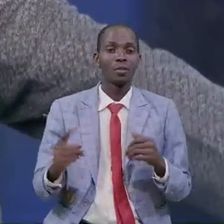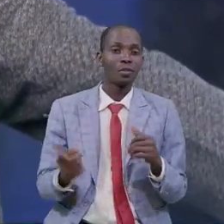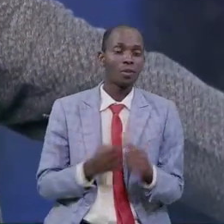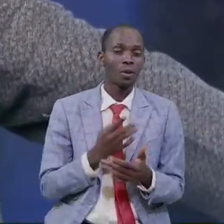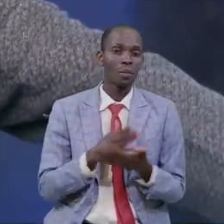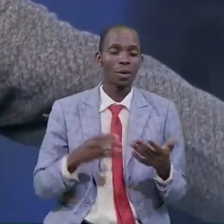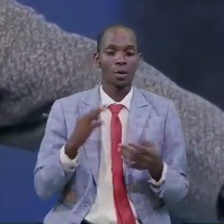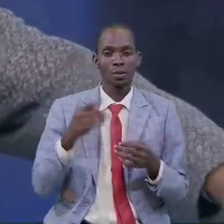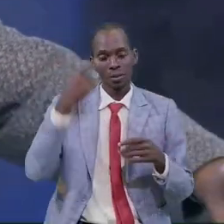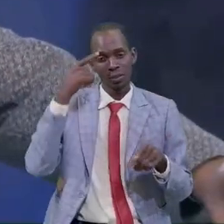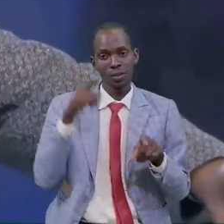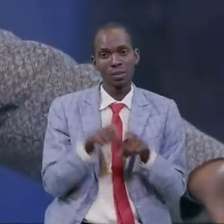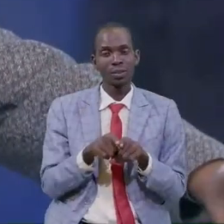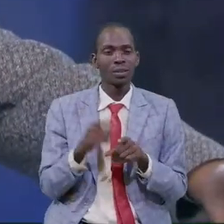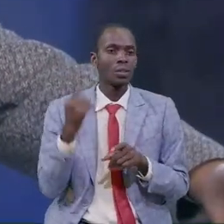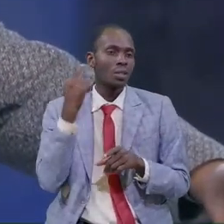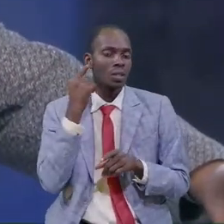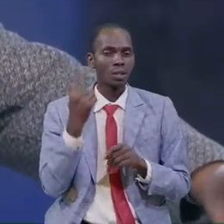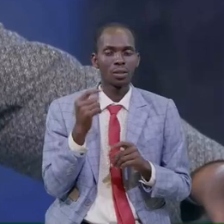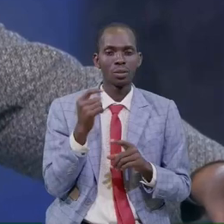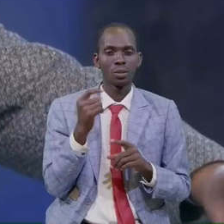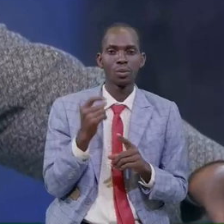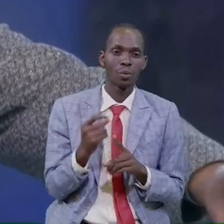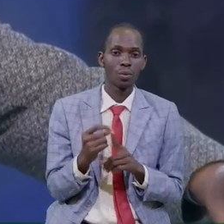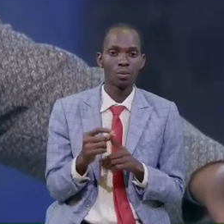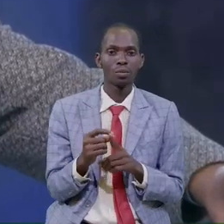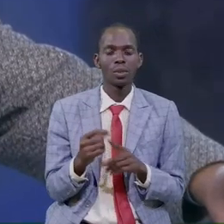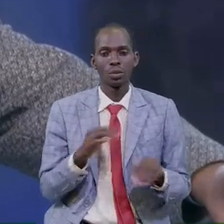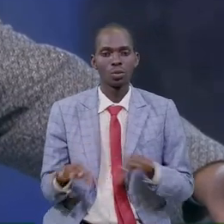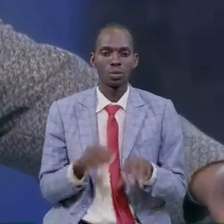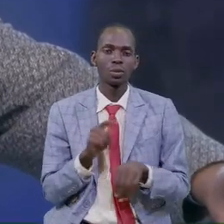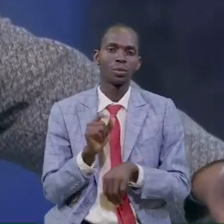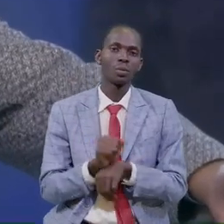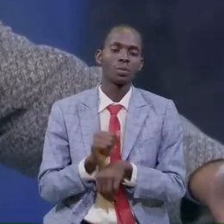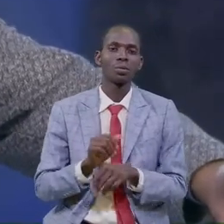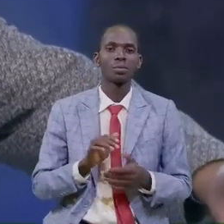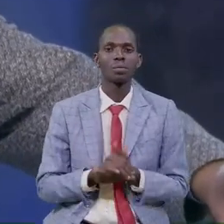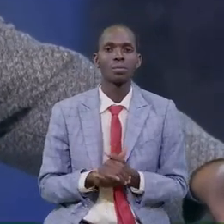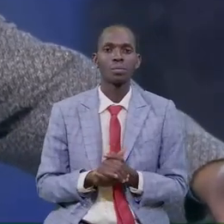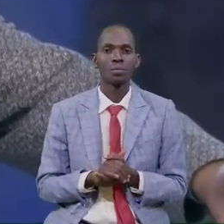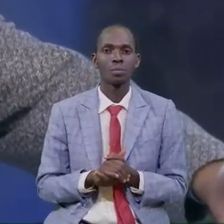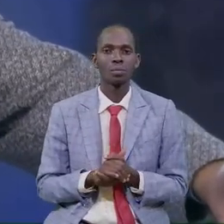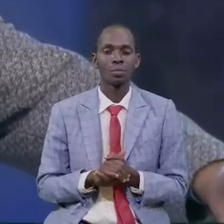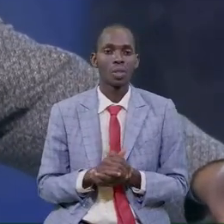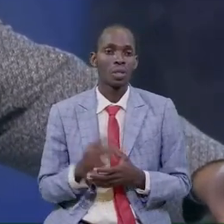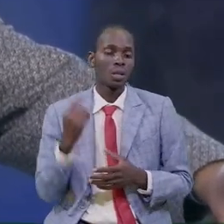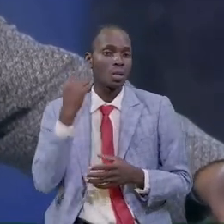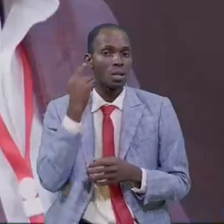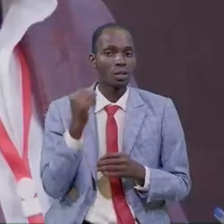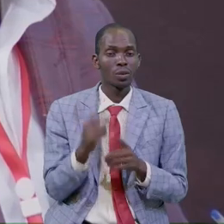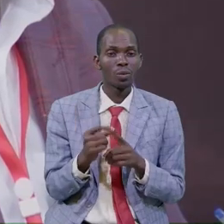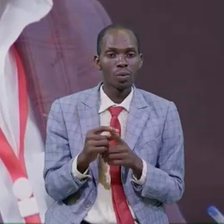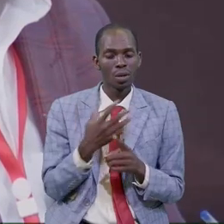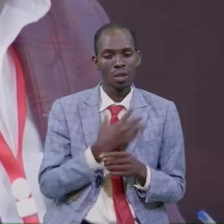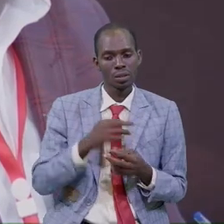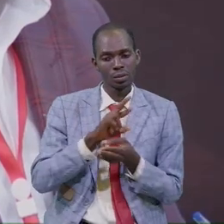word, do the word. Écoute la parole et observe la parole. Hear the word, repent. Écoute la